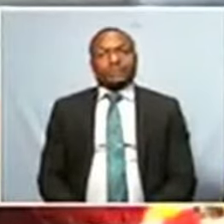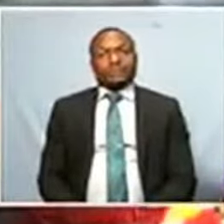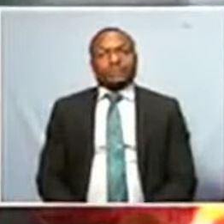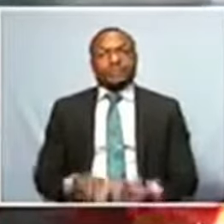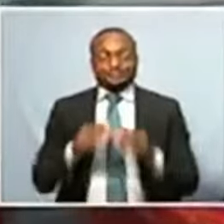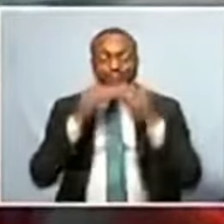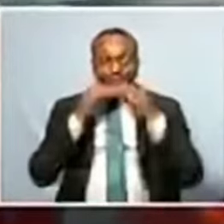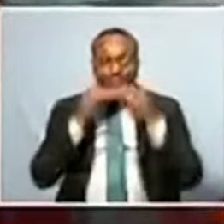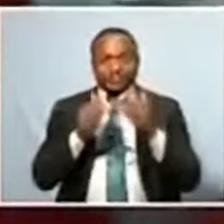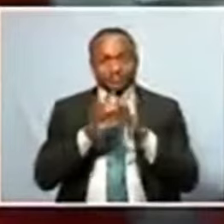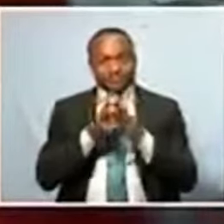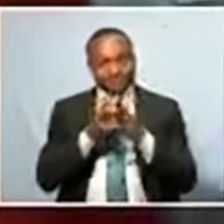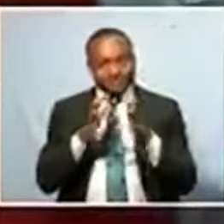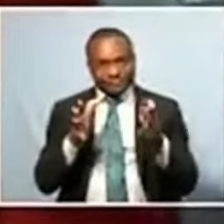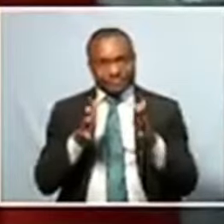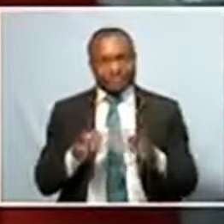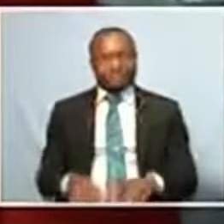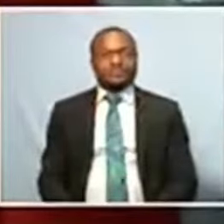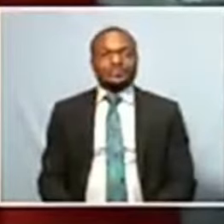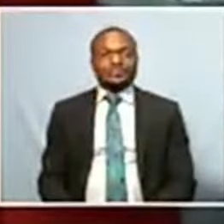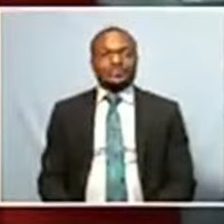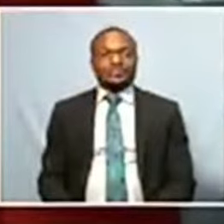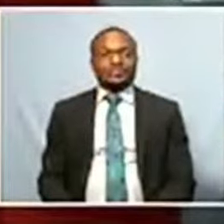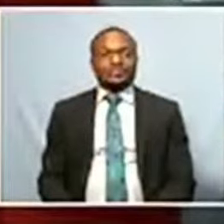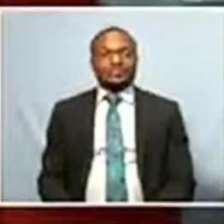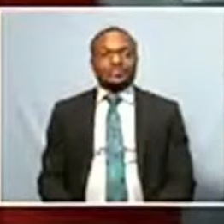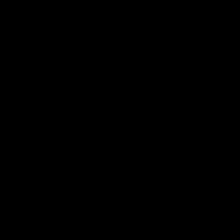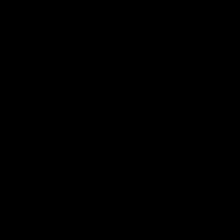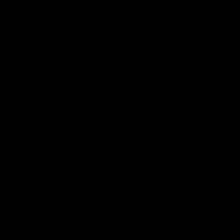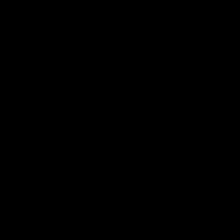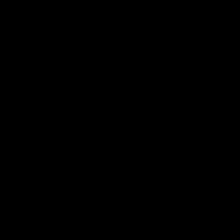Thank you very much, Mr. Chair.